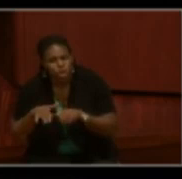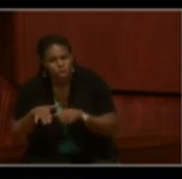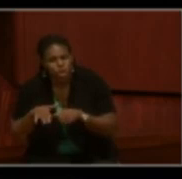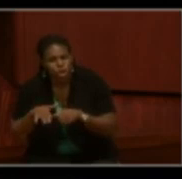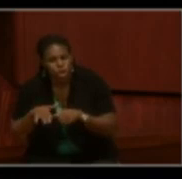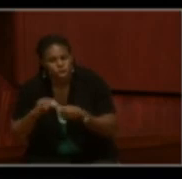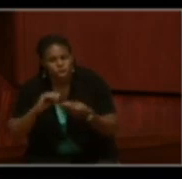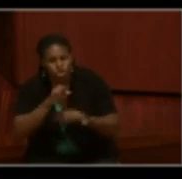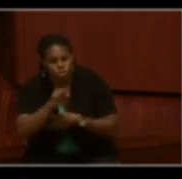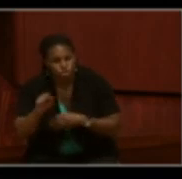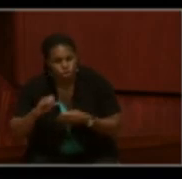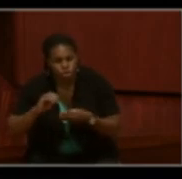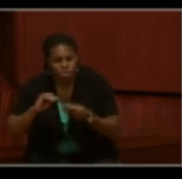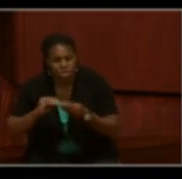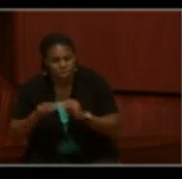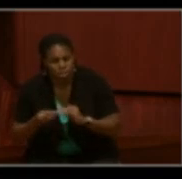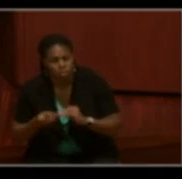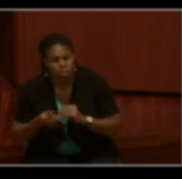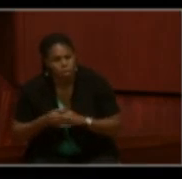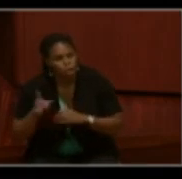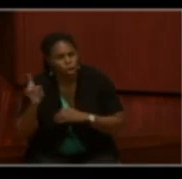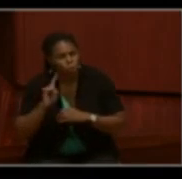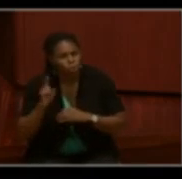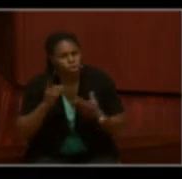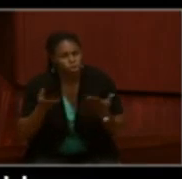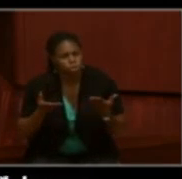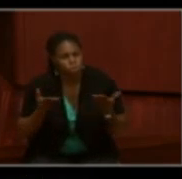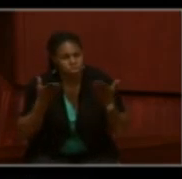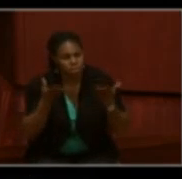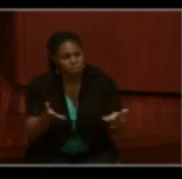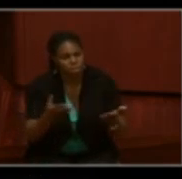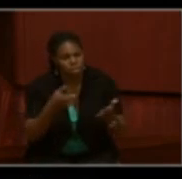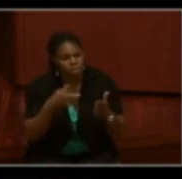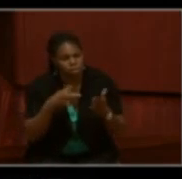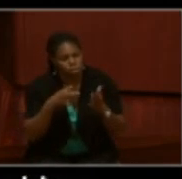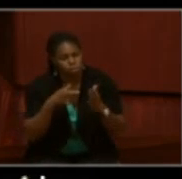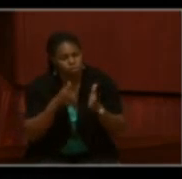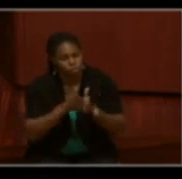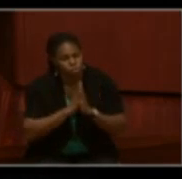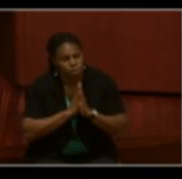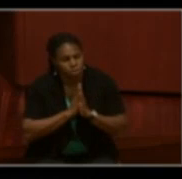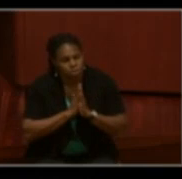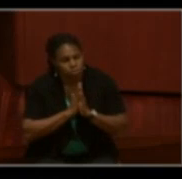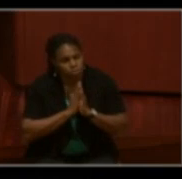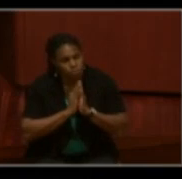Now to where do you submit these requests? If you want to